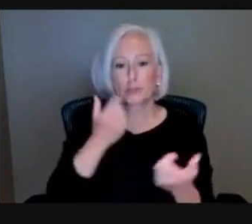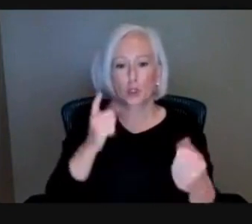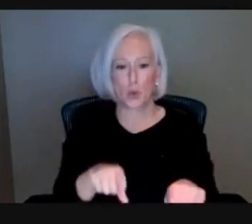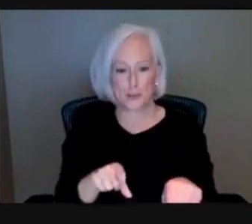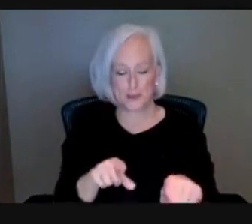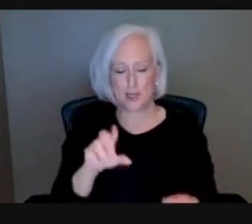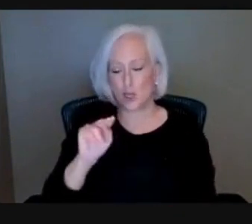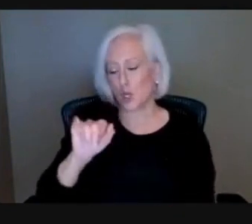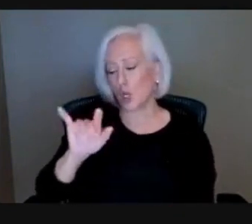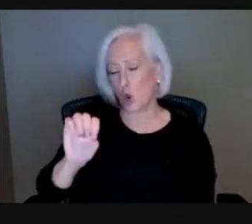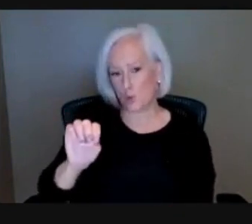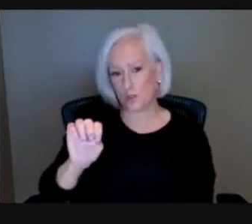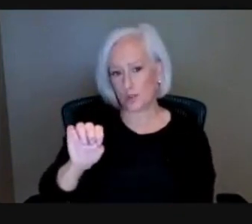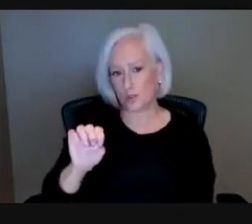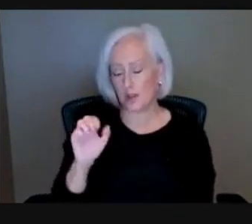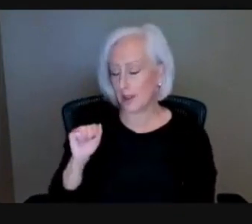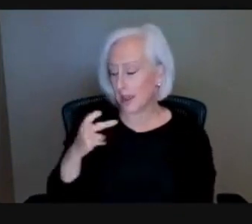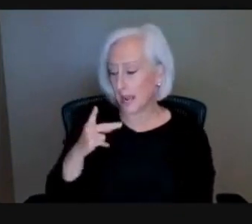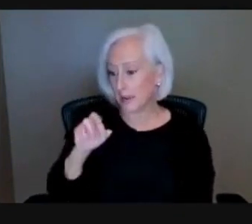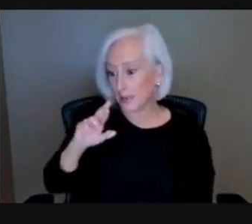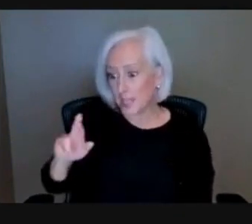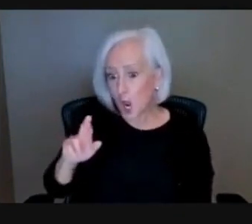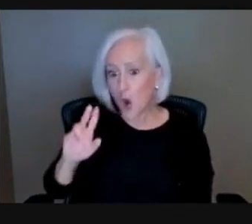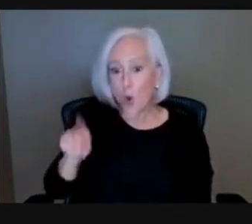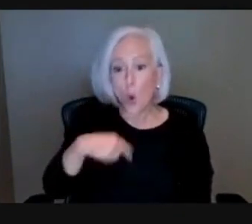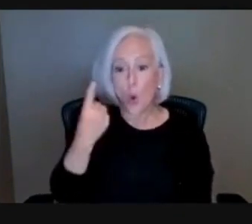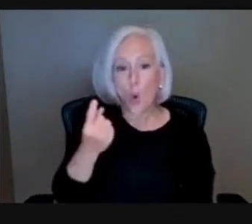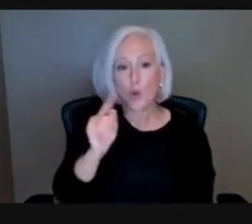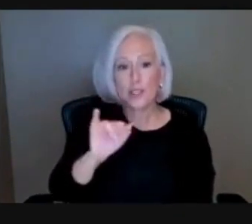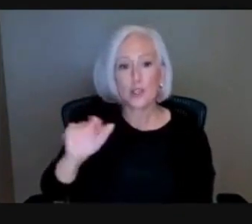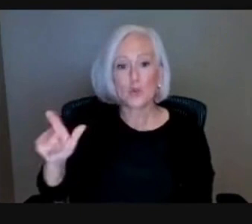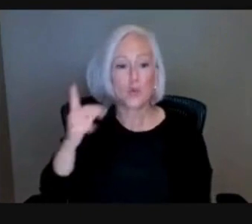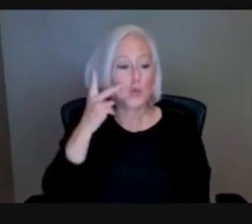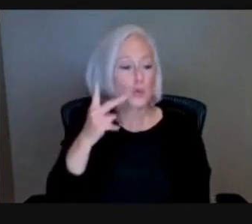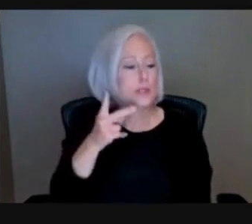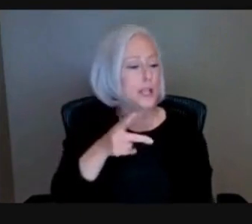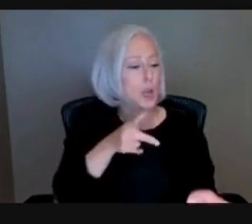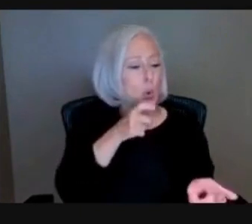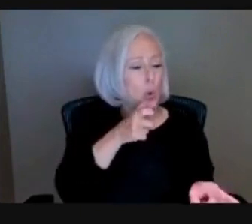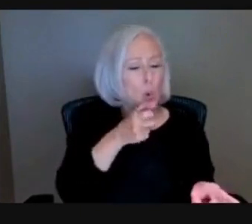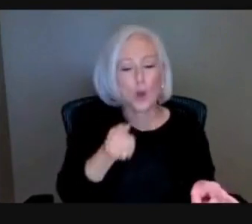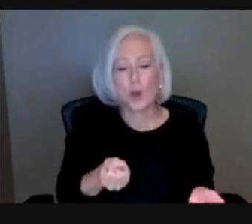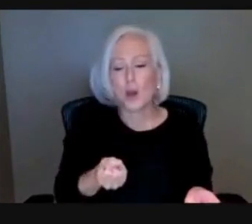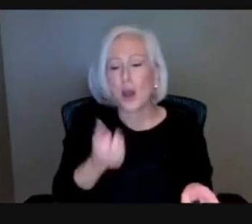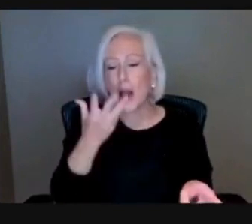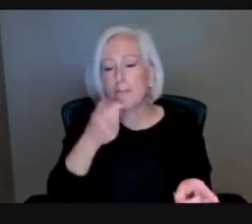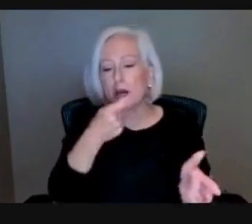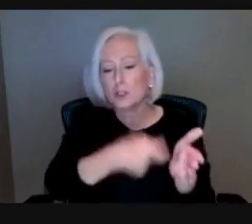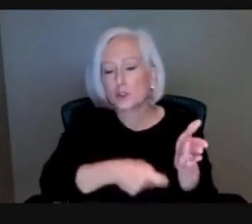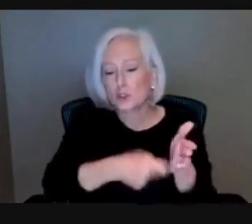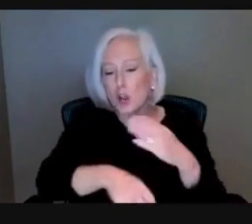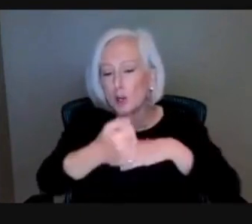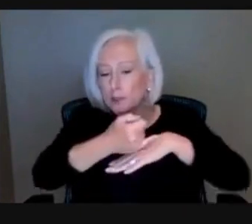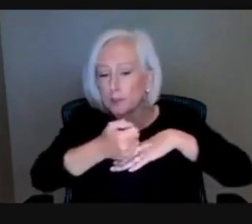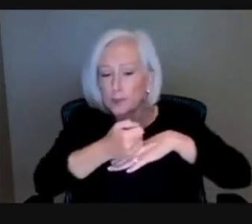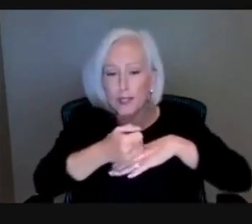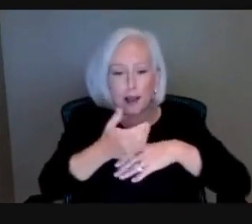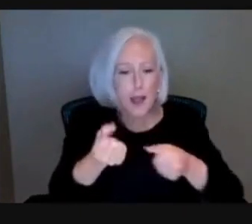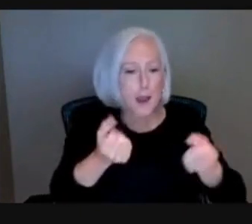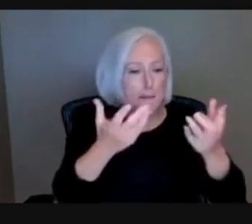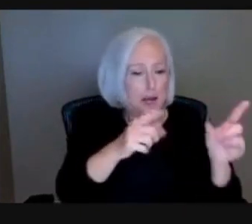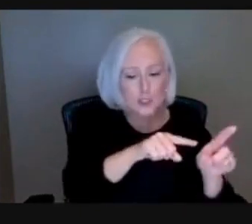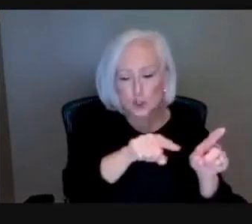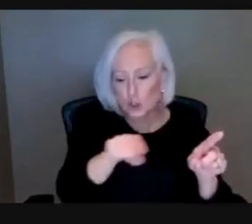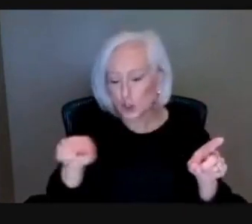APR is merely a tool so that you can see again, who's charging you more money or who's charging you less money. If you are quoted